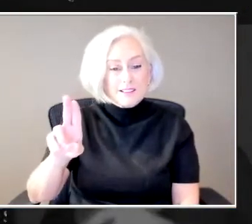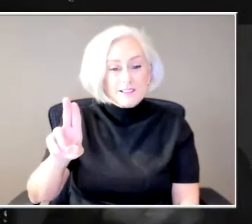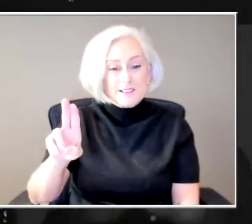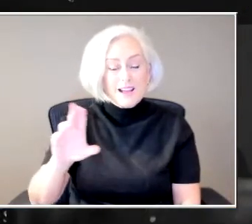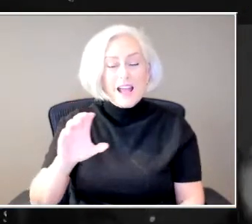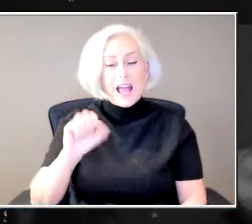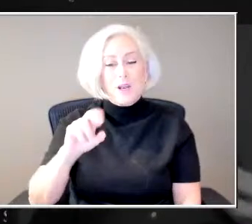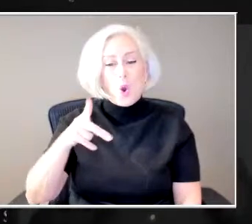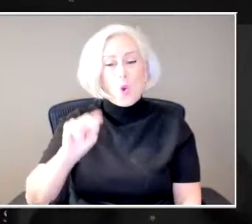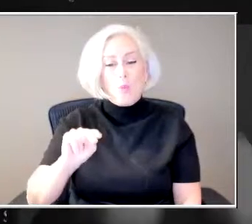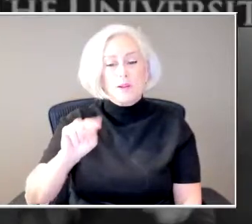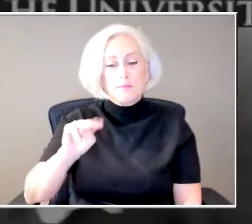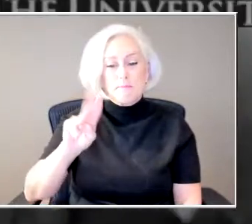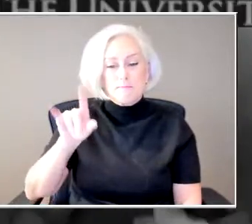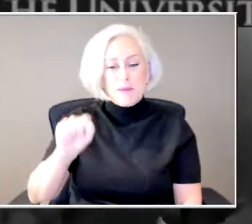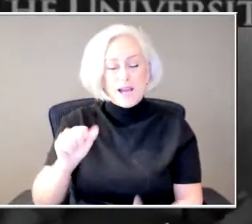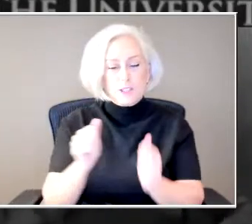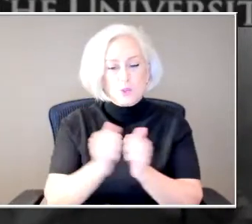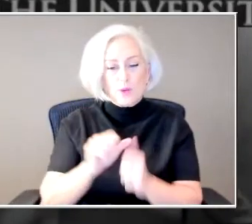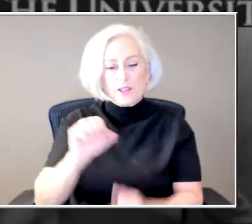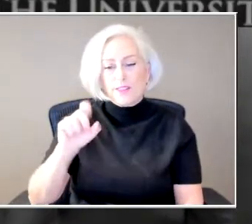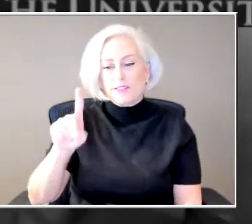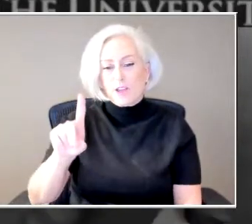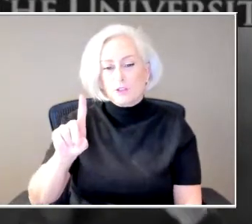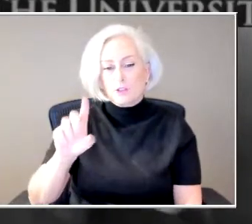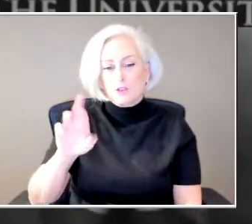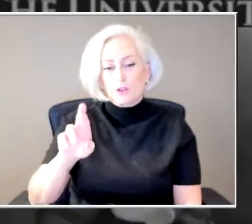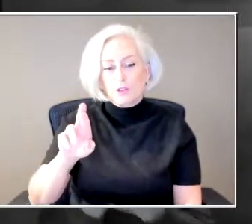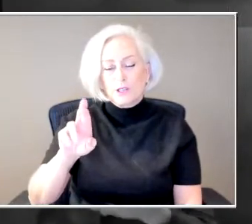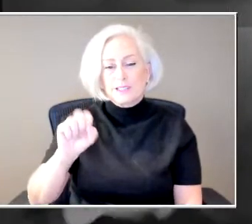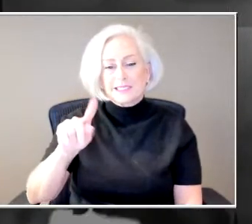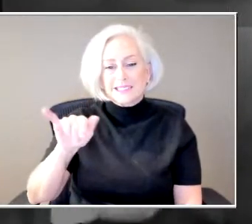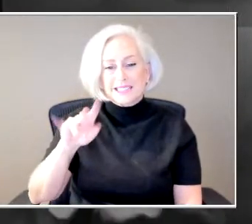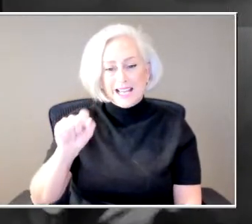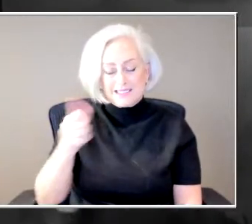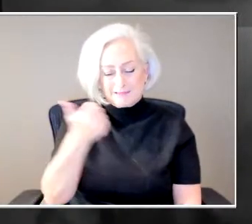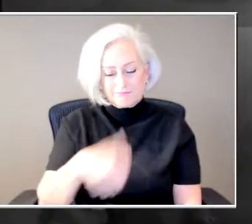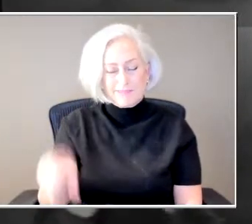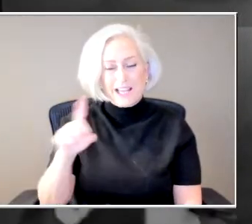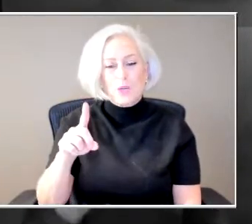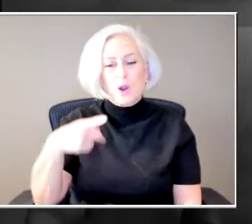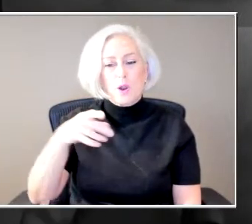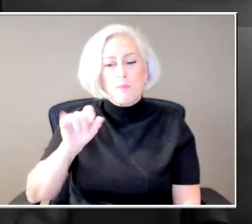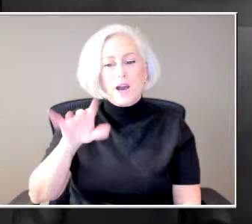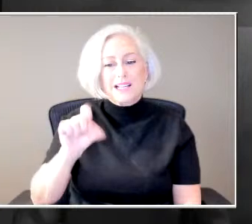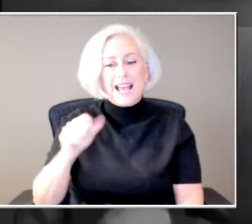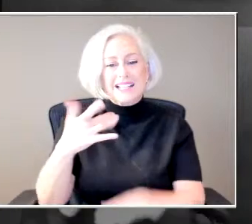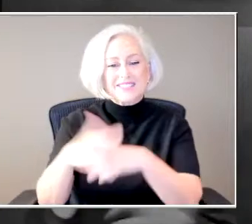Mics with Dr. Stites podcasts. Now, everywhere podcasts are available.